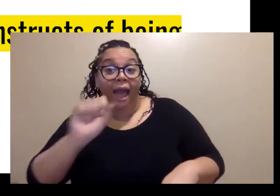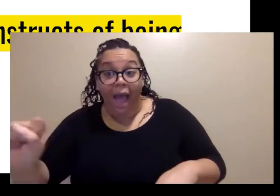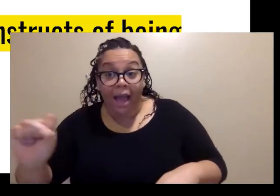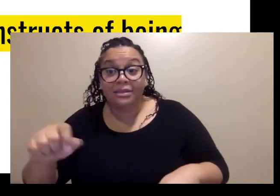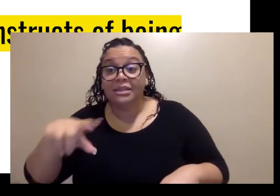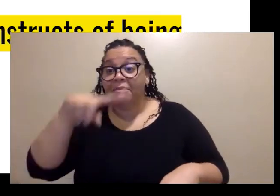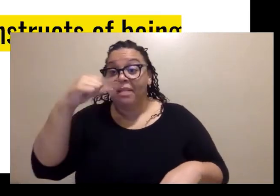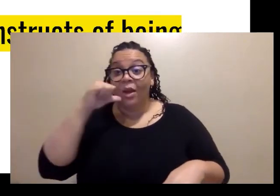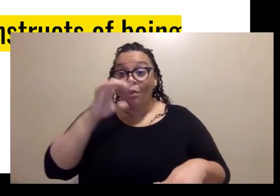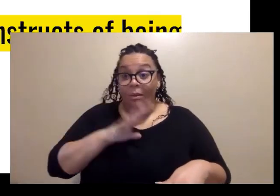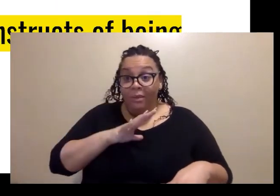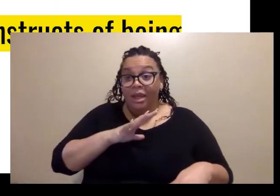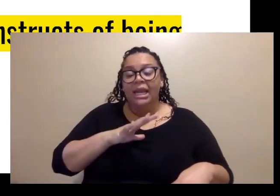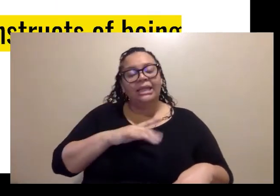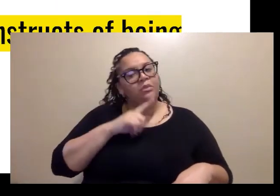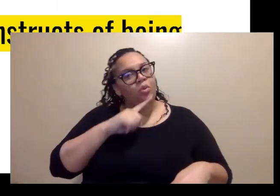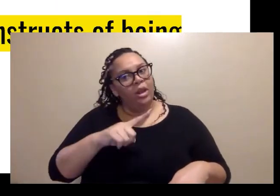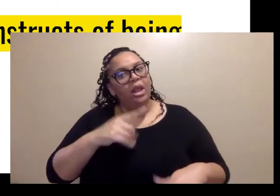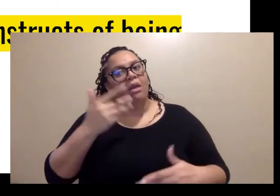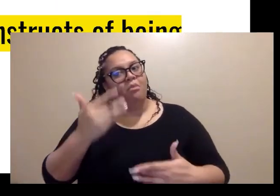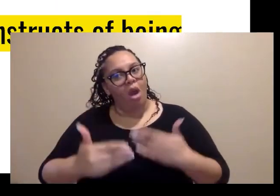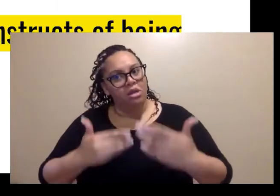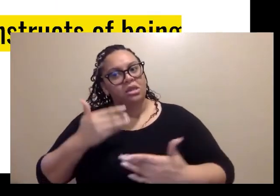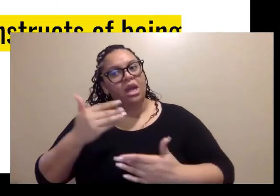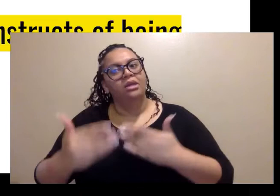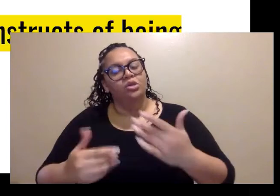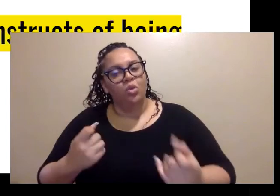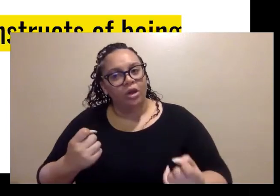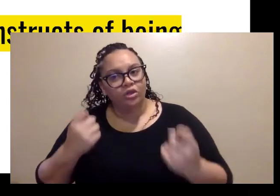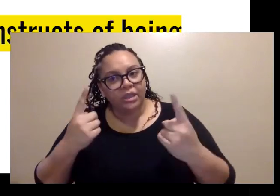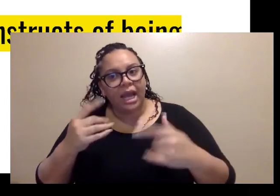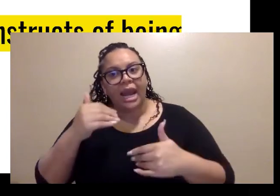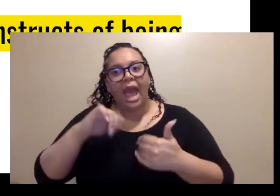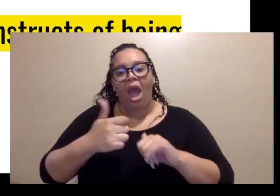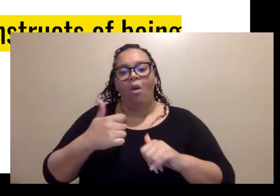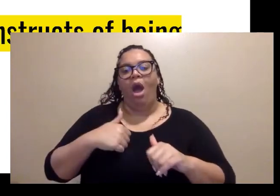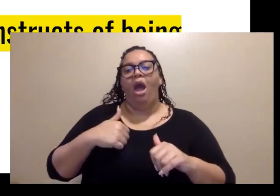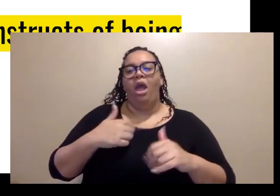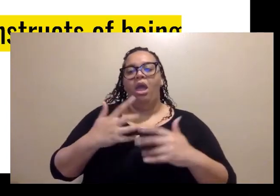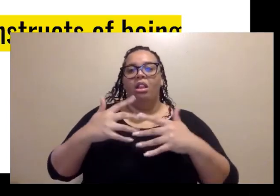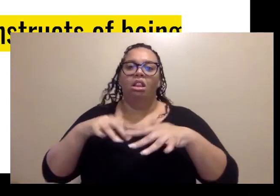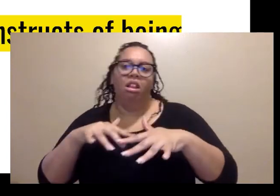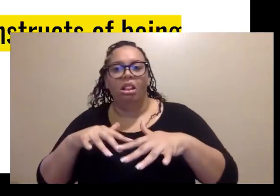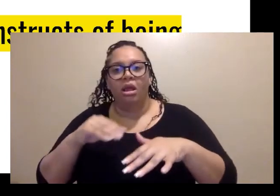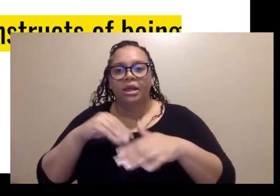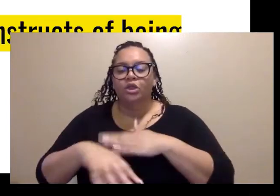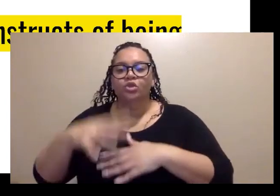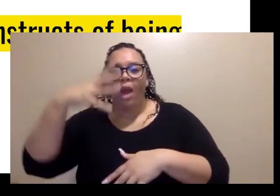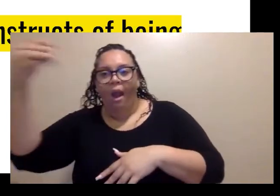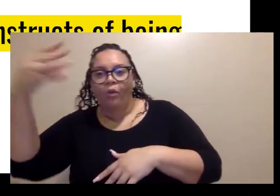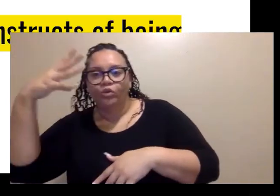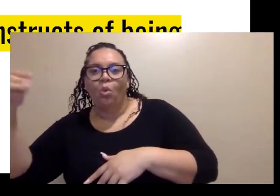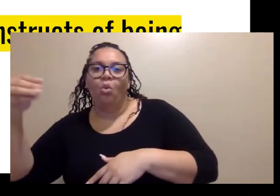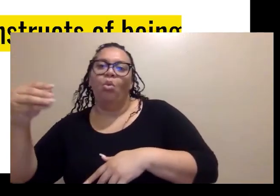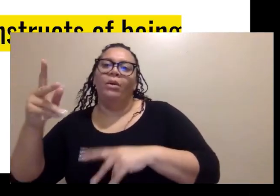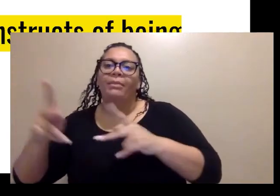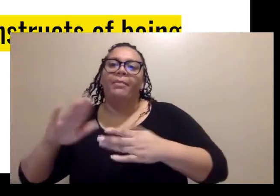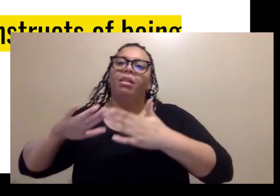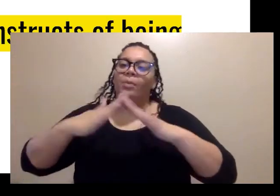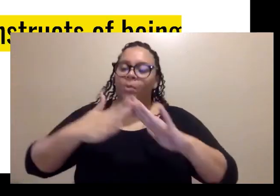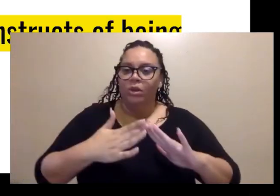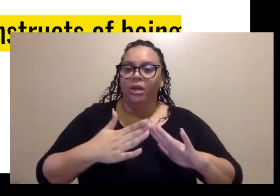a process to break down and to watch how I assimilated into the social constructs of being an outdoorsy person, but to see how it